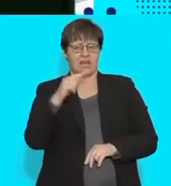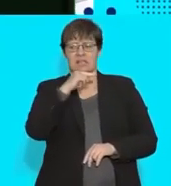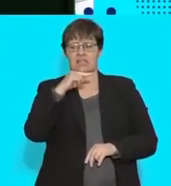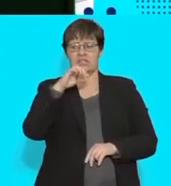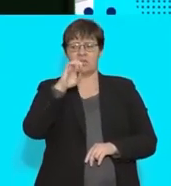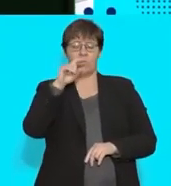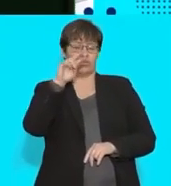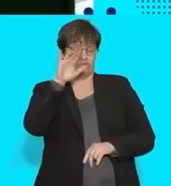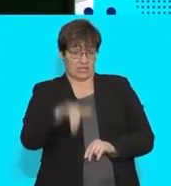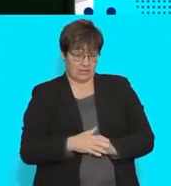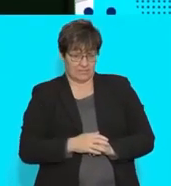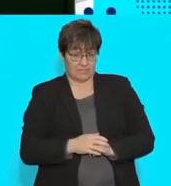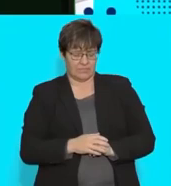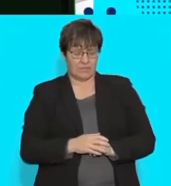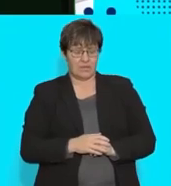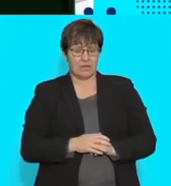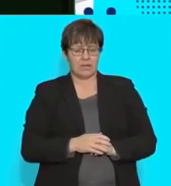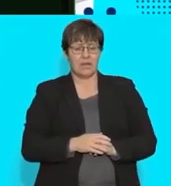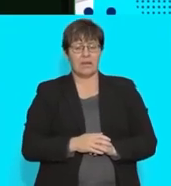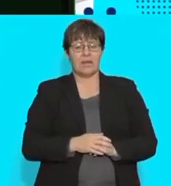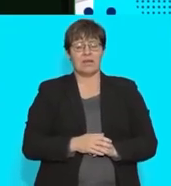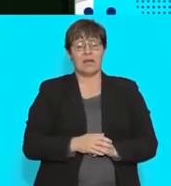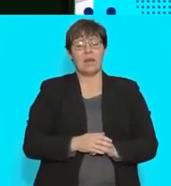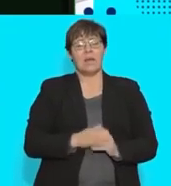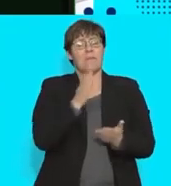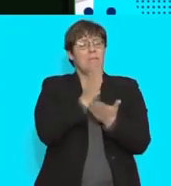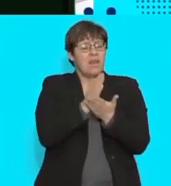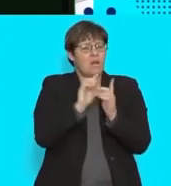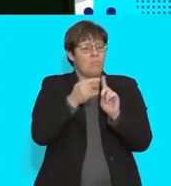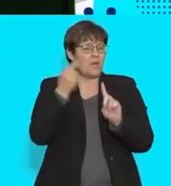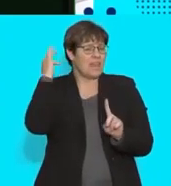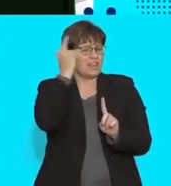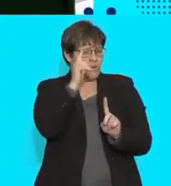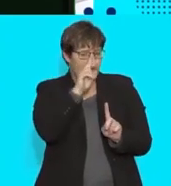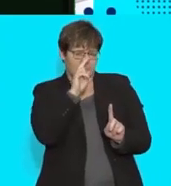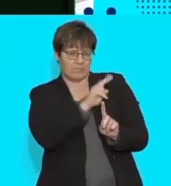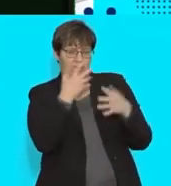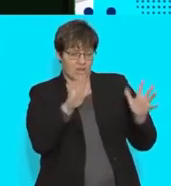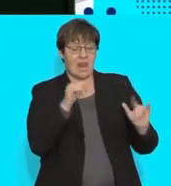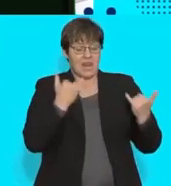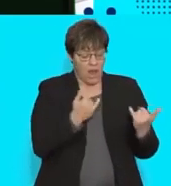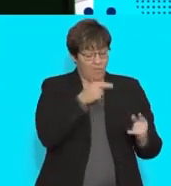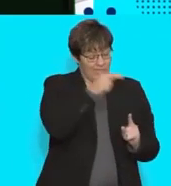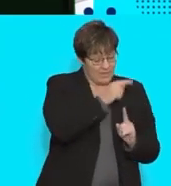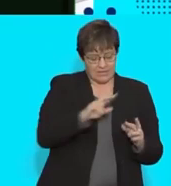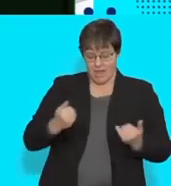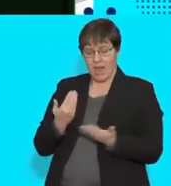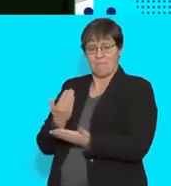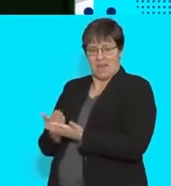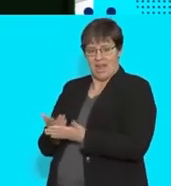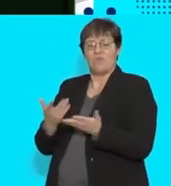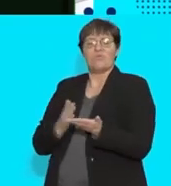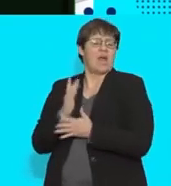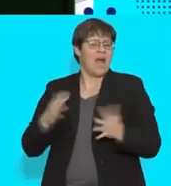did look at the midpoint theorem. Now we're going to continue with applying this midpoint theorem in trying to solve